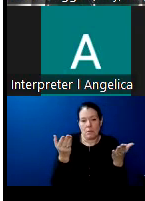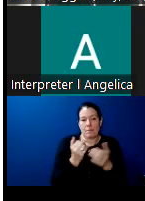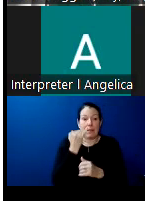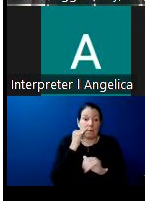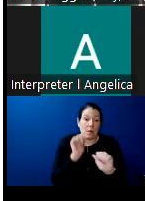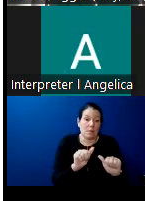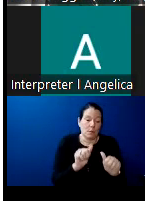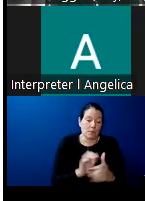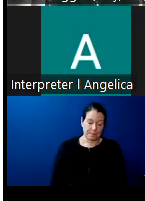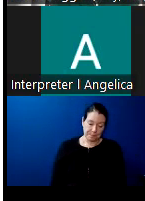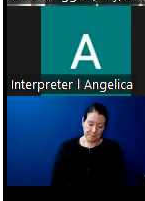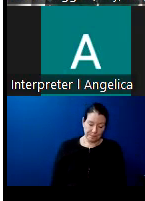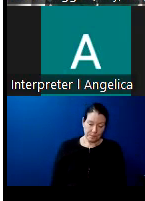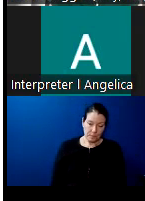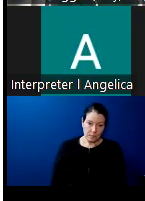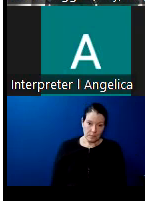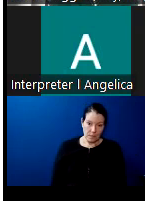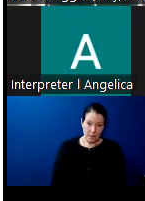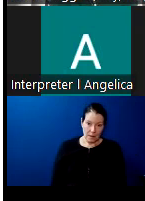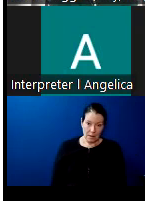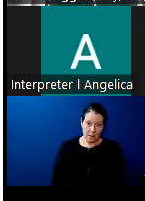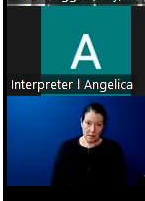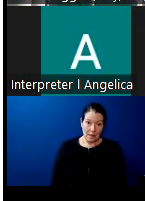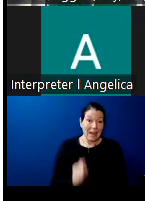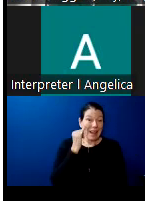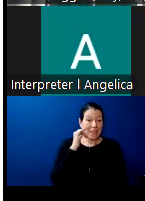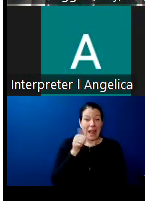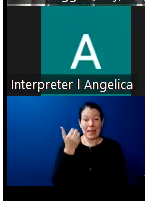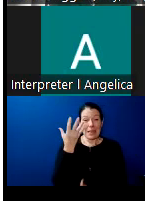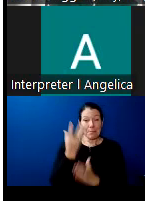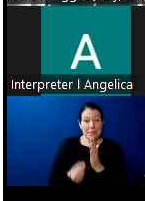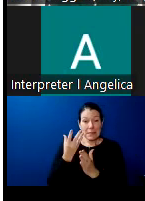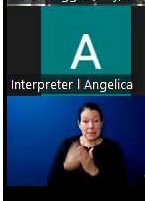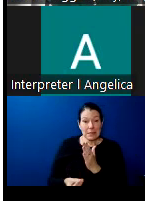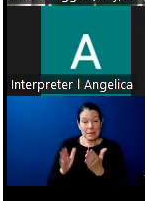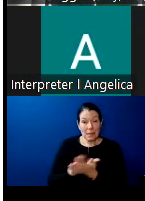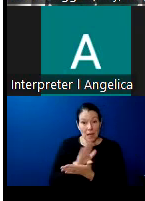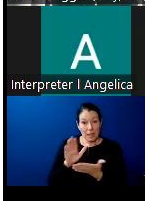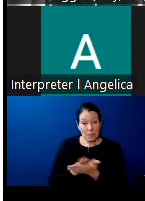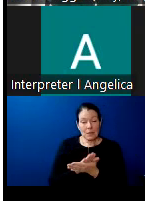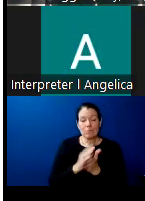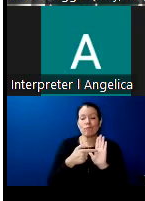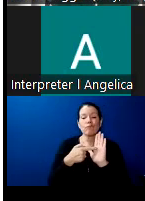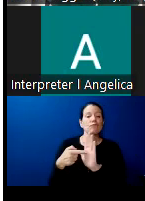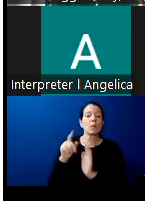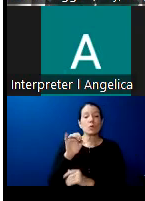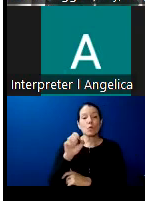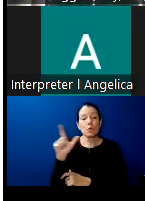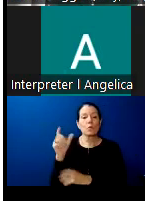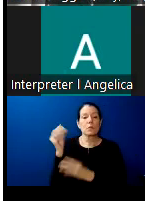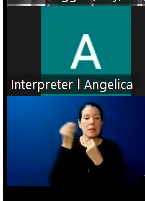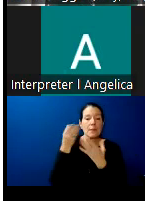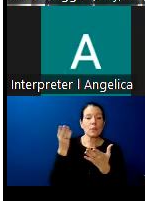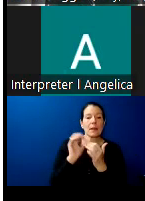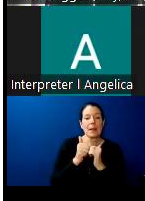possible. And then if there are any missing documents, this can be a good place to offer tools and information on how to